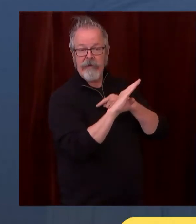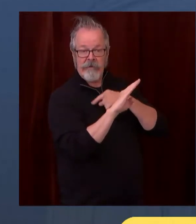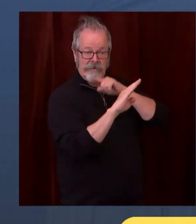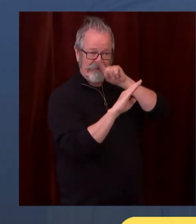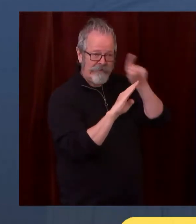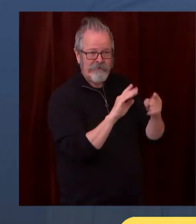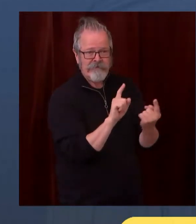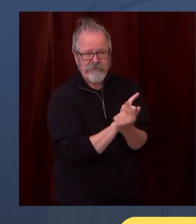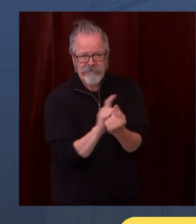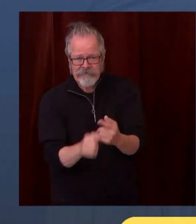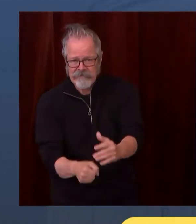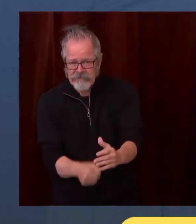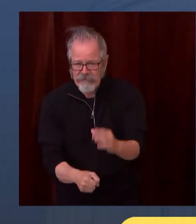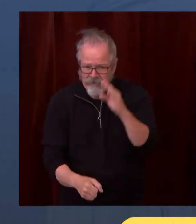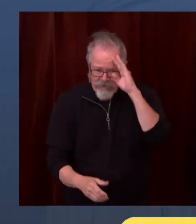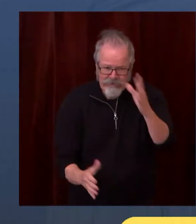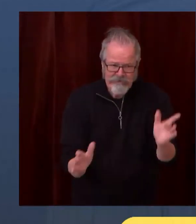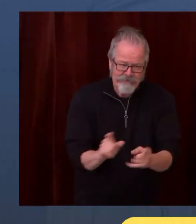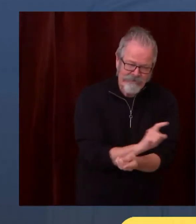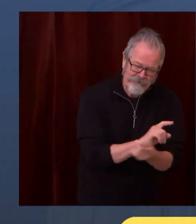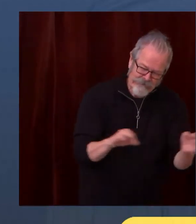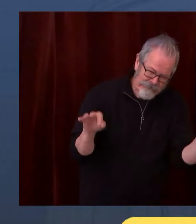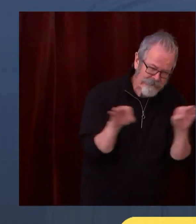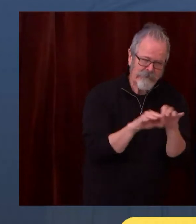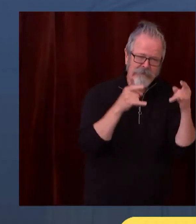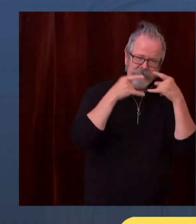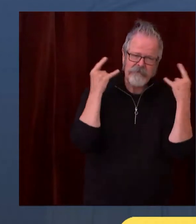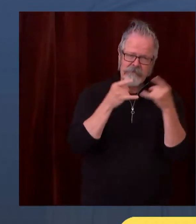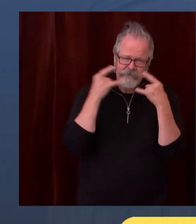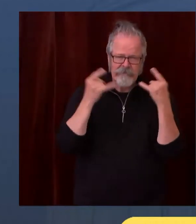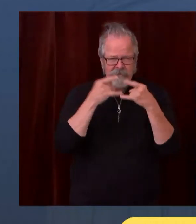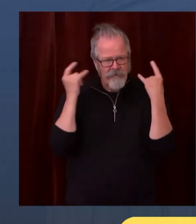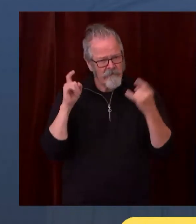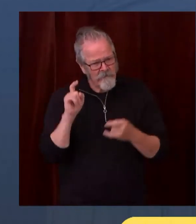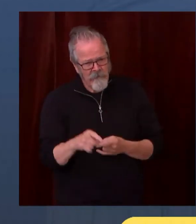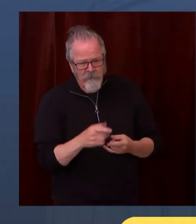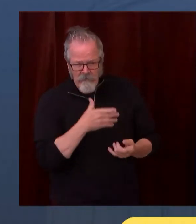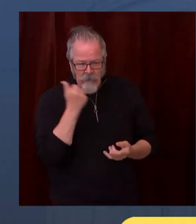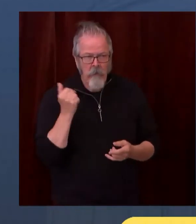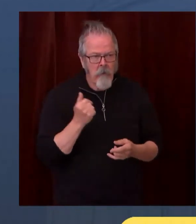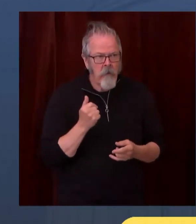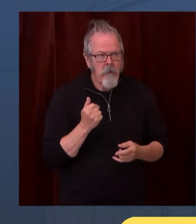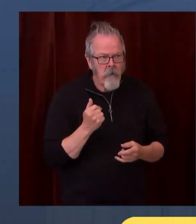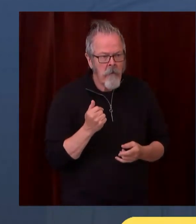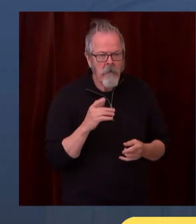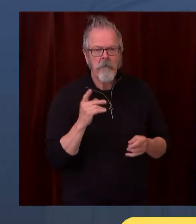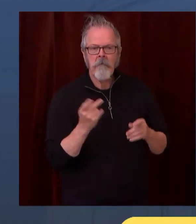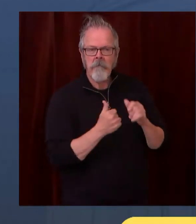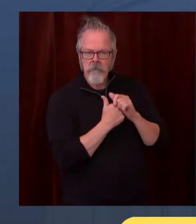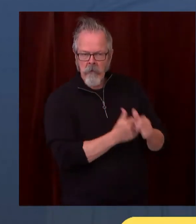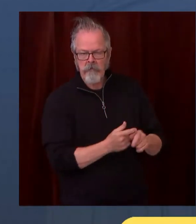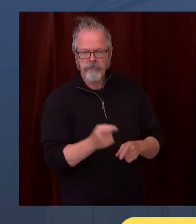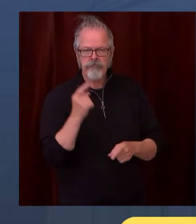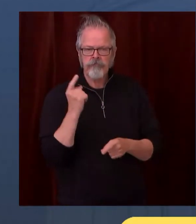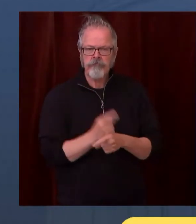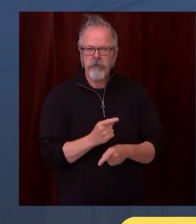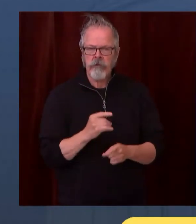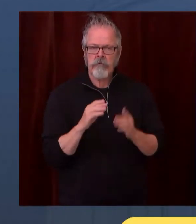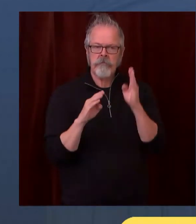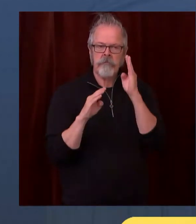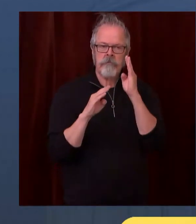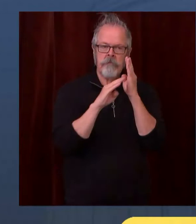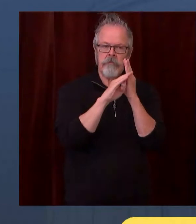urged a very vigorous masking effort. And that happened. not just because of my efforts, but local leaders